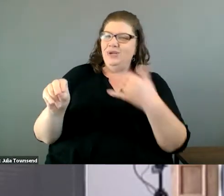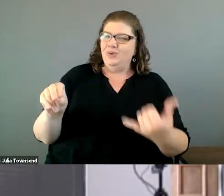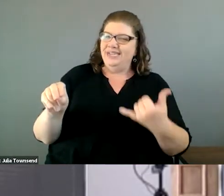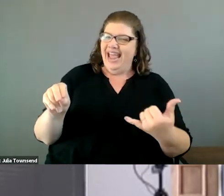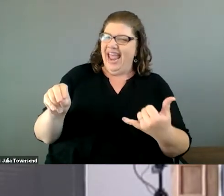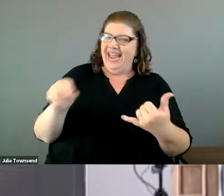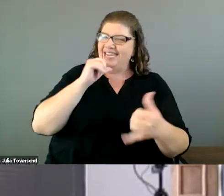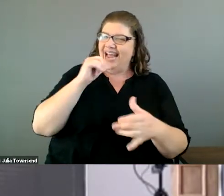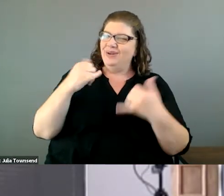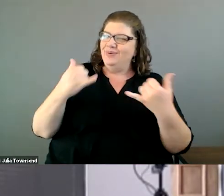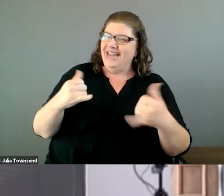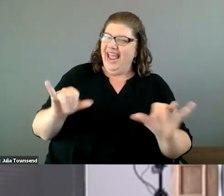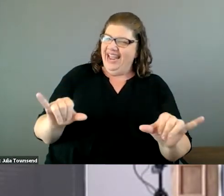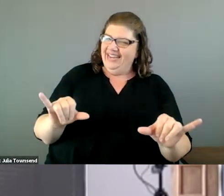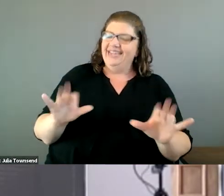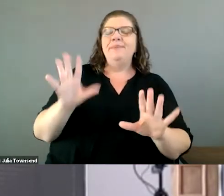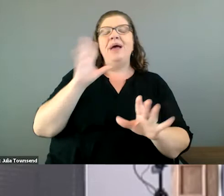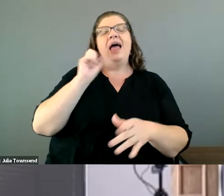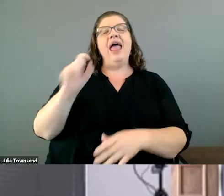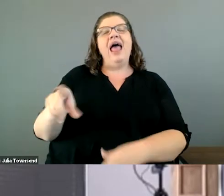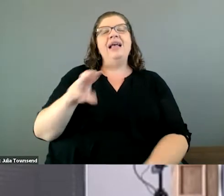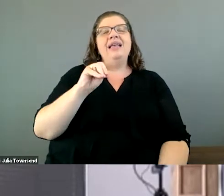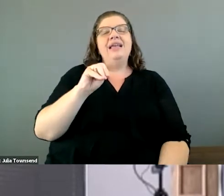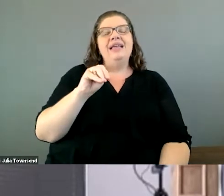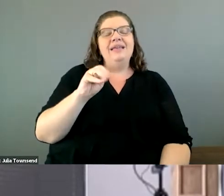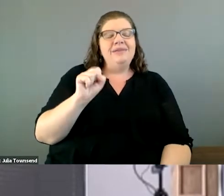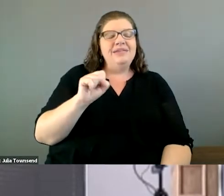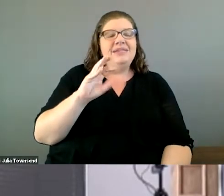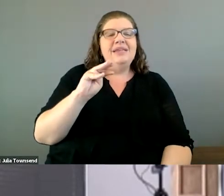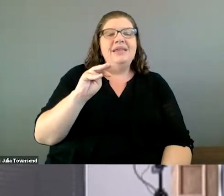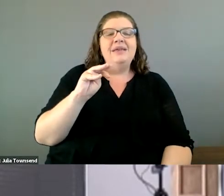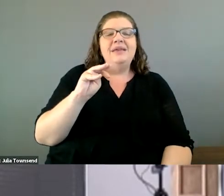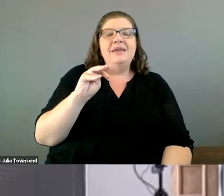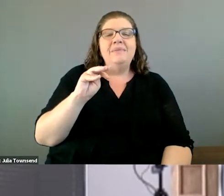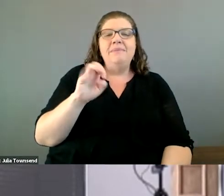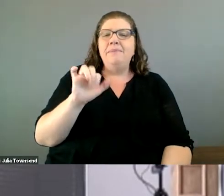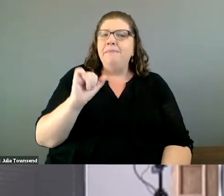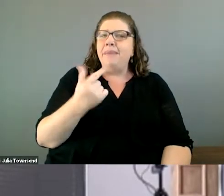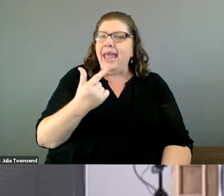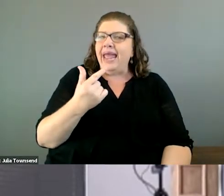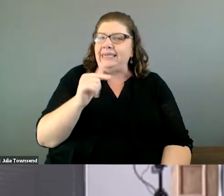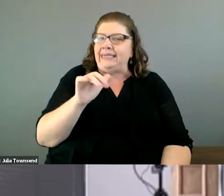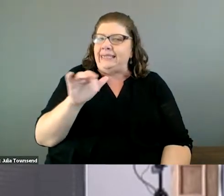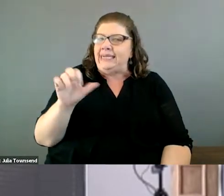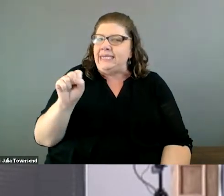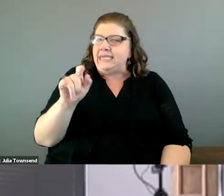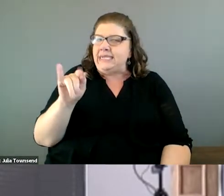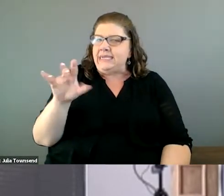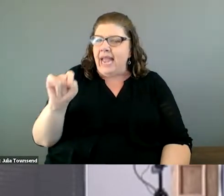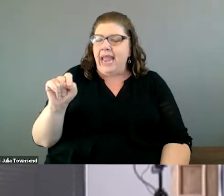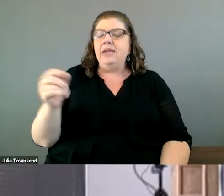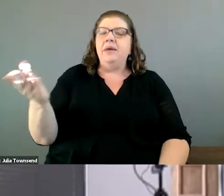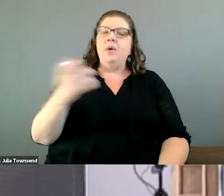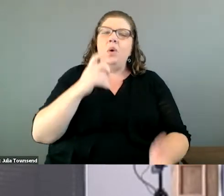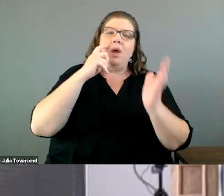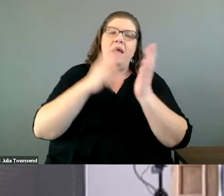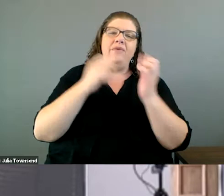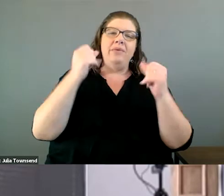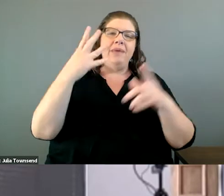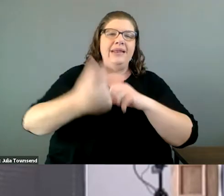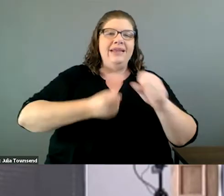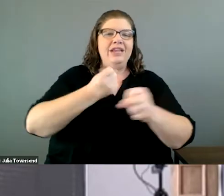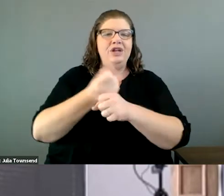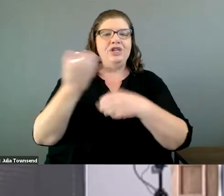position. I would like to ask Ms. Meg Jate to come up and be recognized for her many years of service, and as we wish her well on